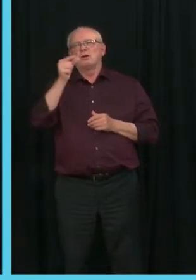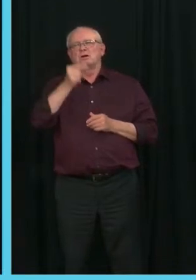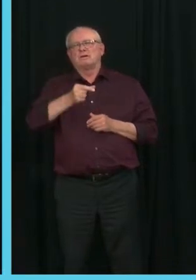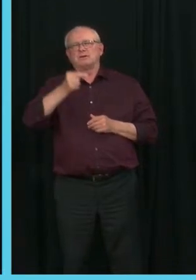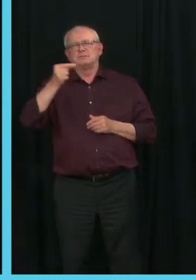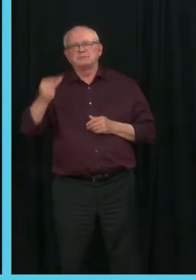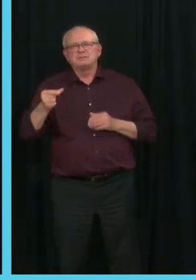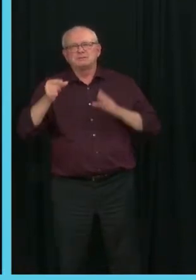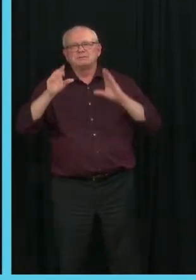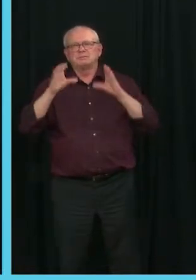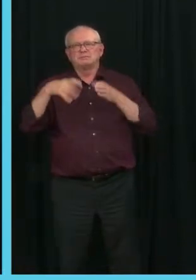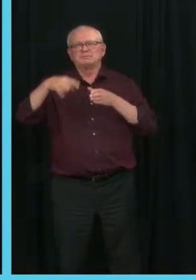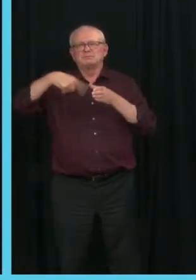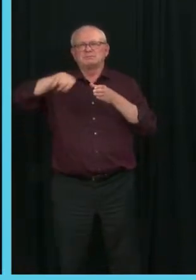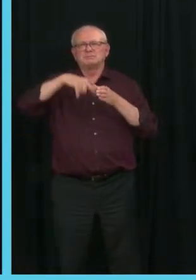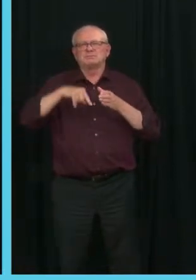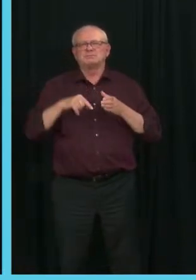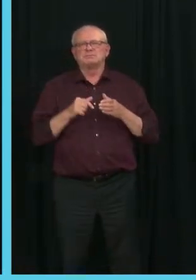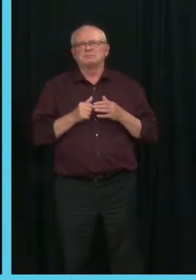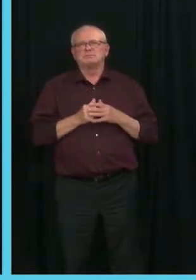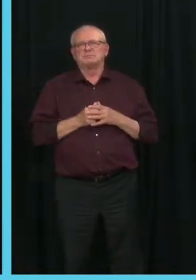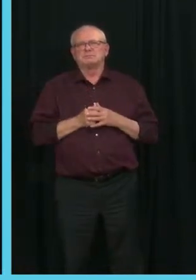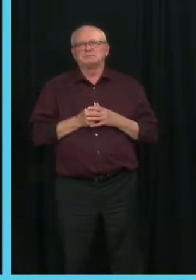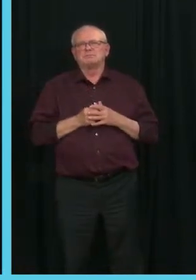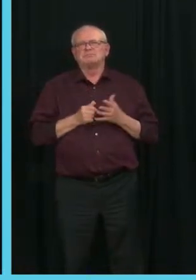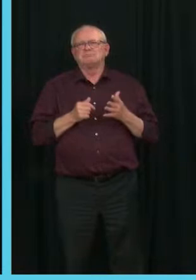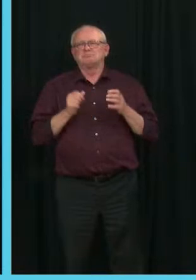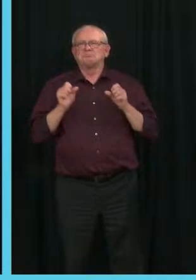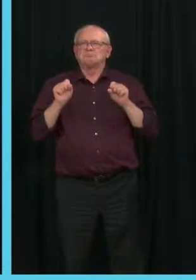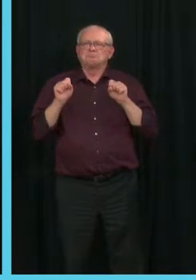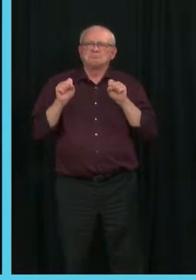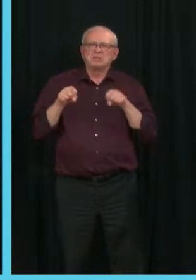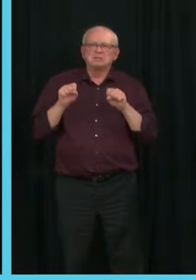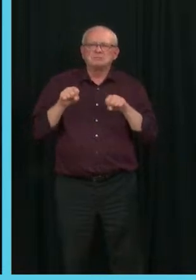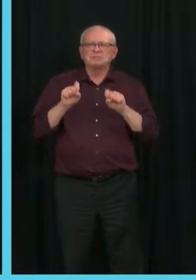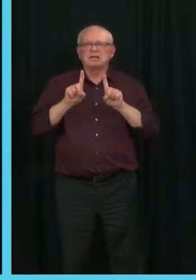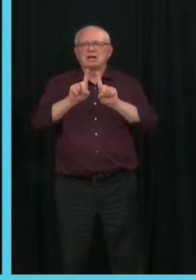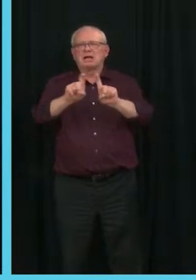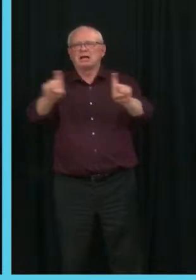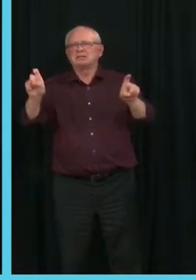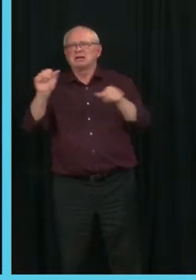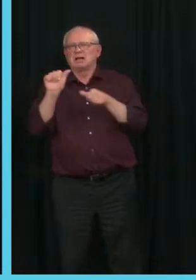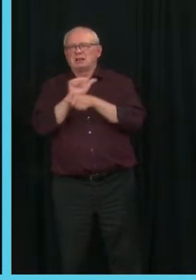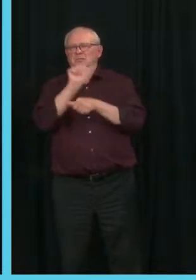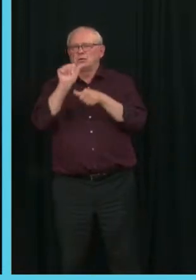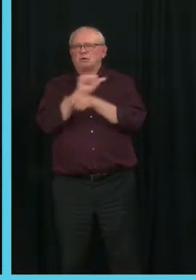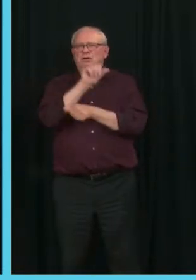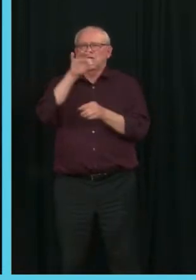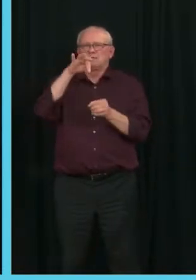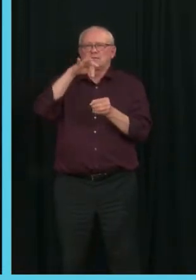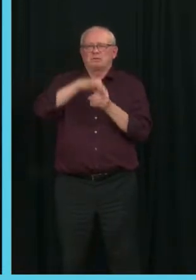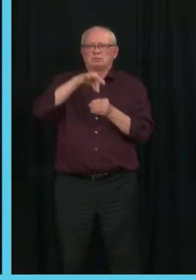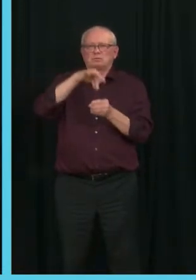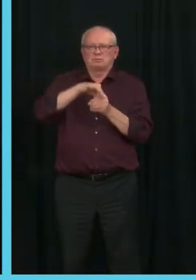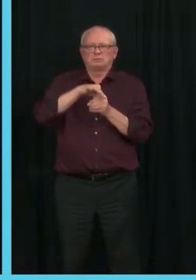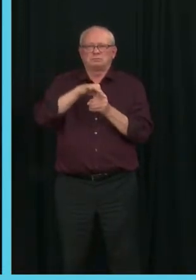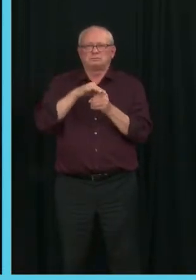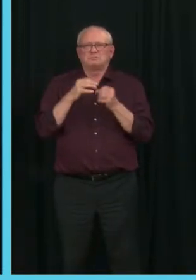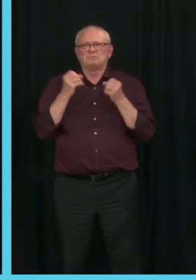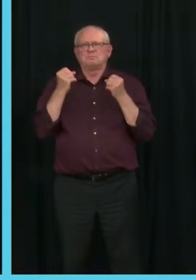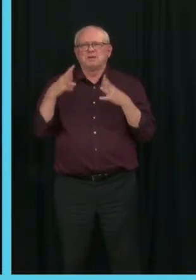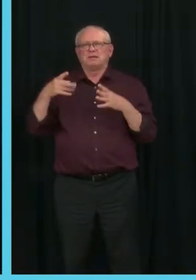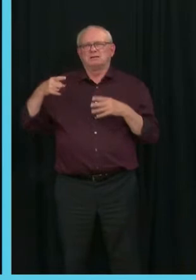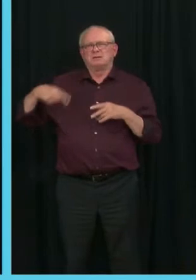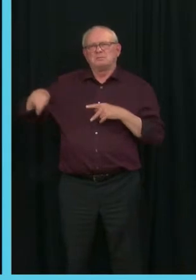of putting the referendum to Albertans in October. I've talked to a lot of people who are unhappy with the status quo, and they say